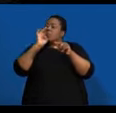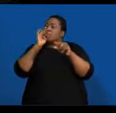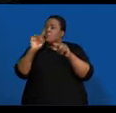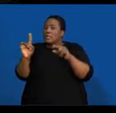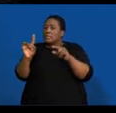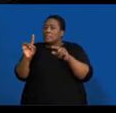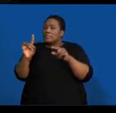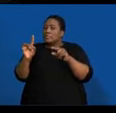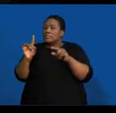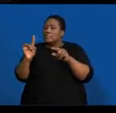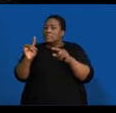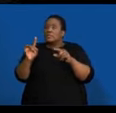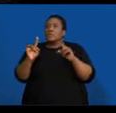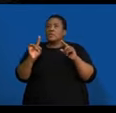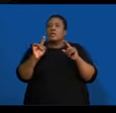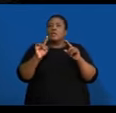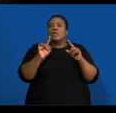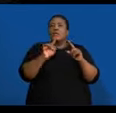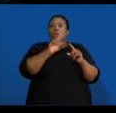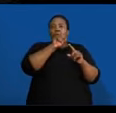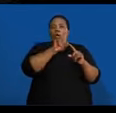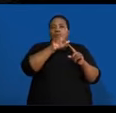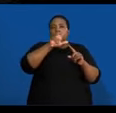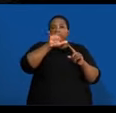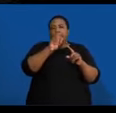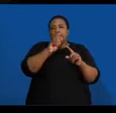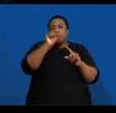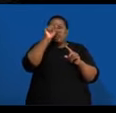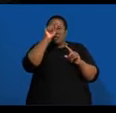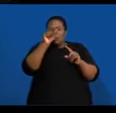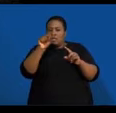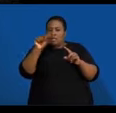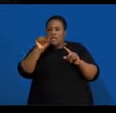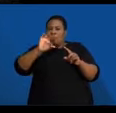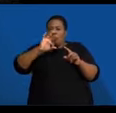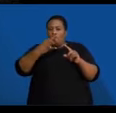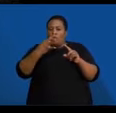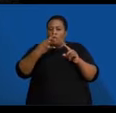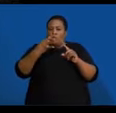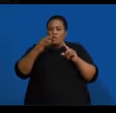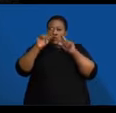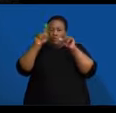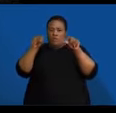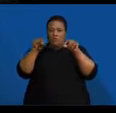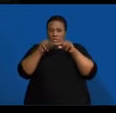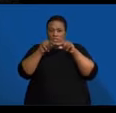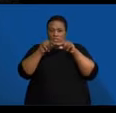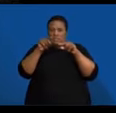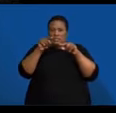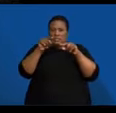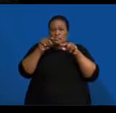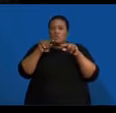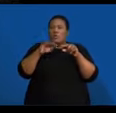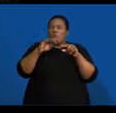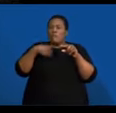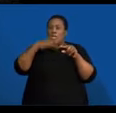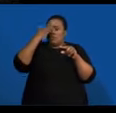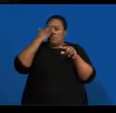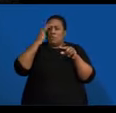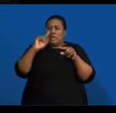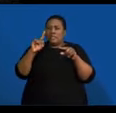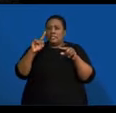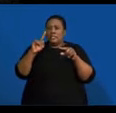with from 180 going to the third quadrant. So we are locating the sign in the third quadrant. What do I know there?